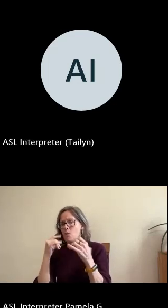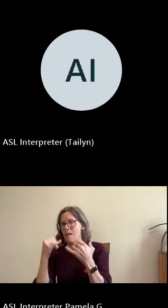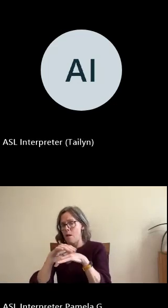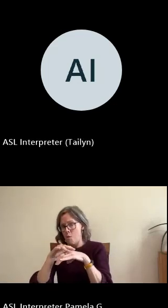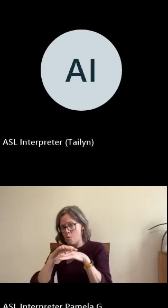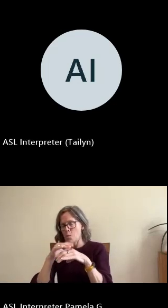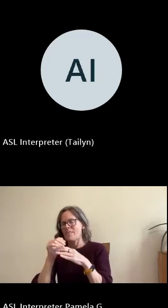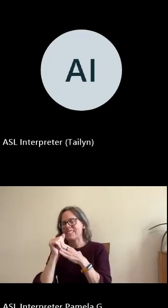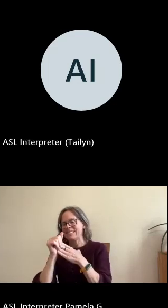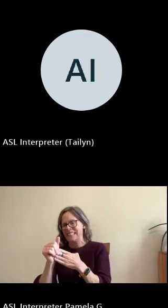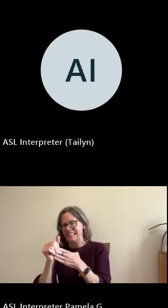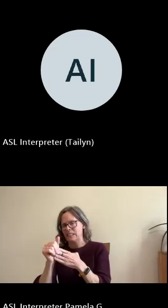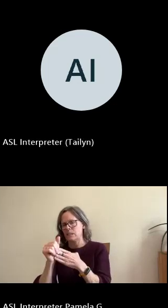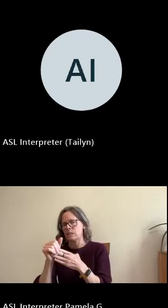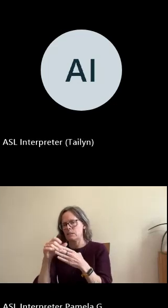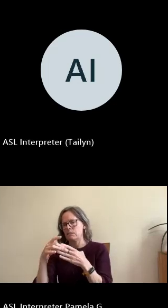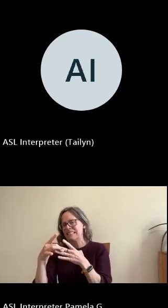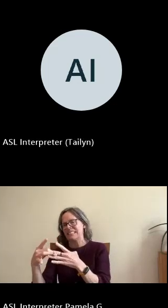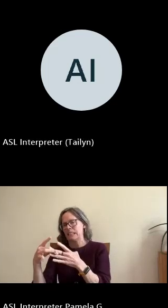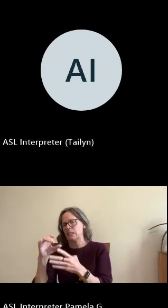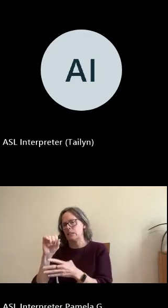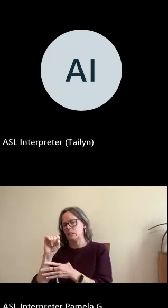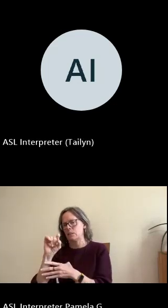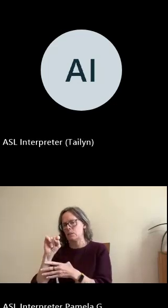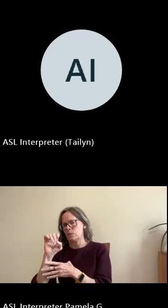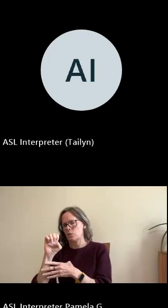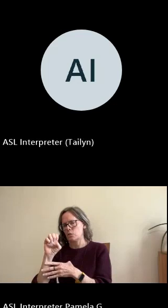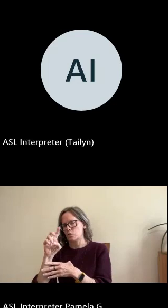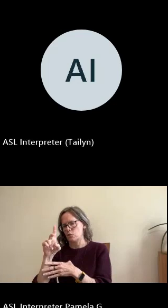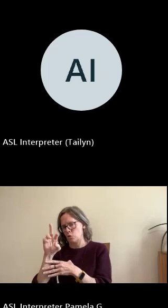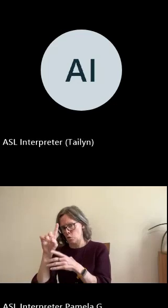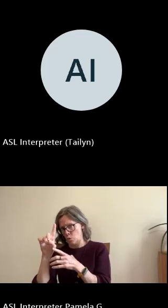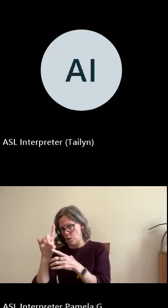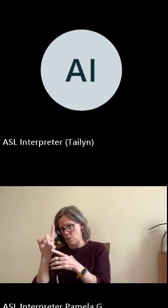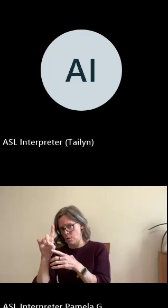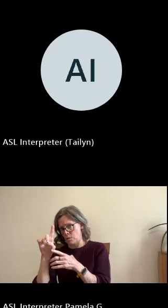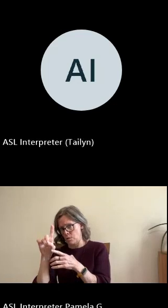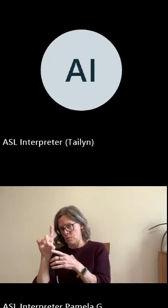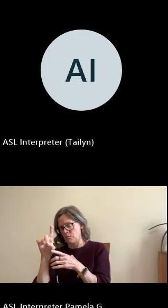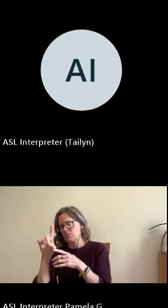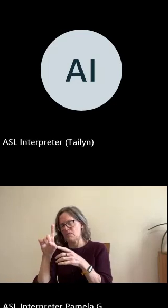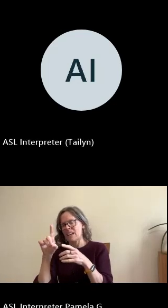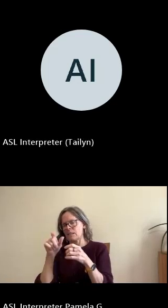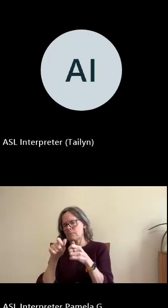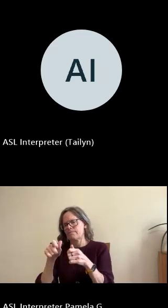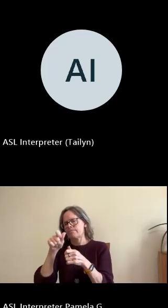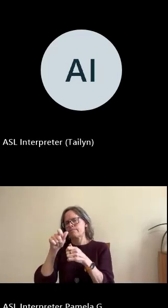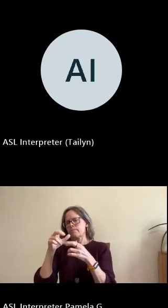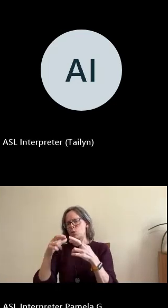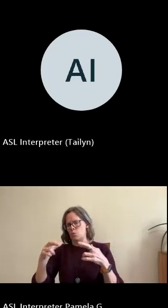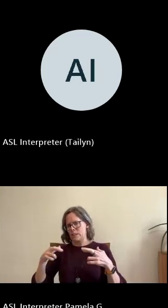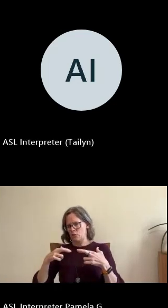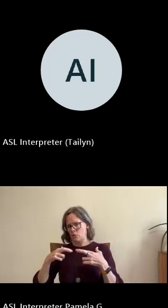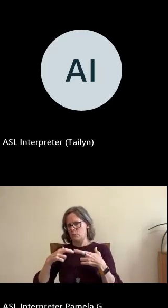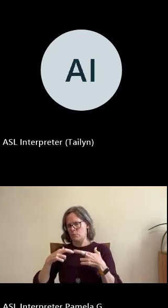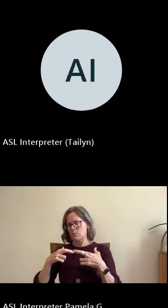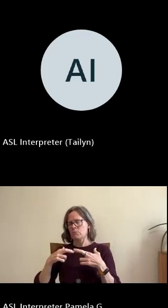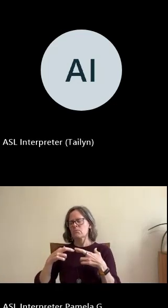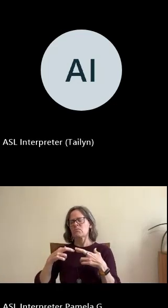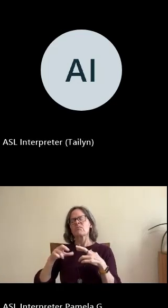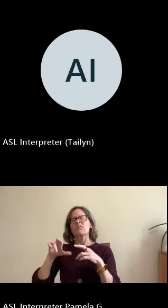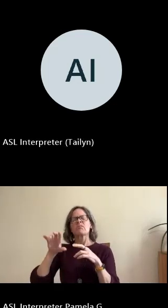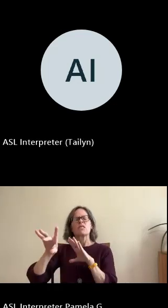one. And then you also get to, and I should mention, these are elected positions. So the director